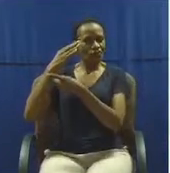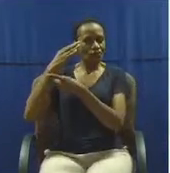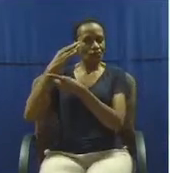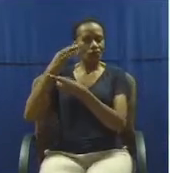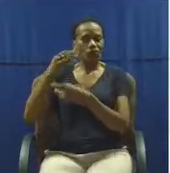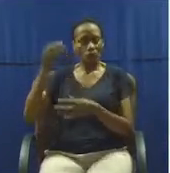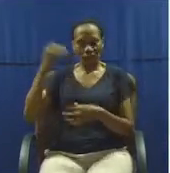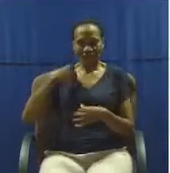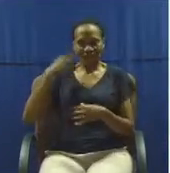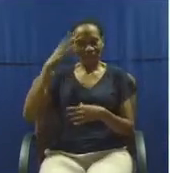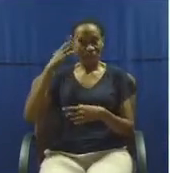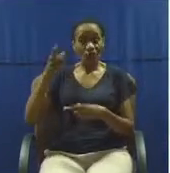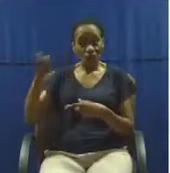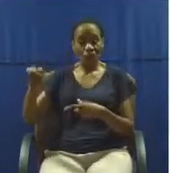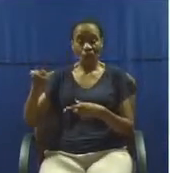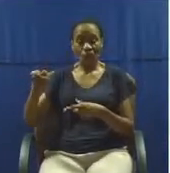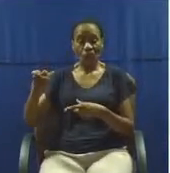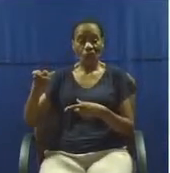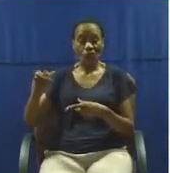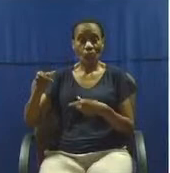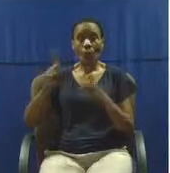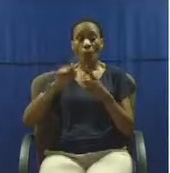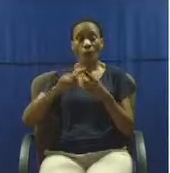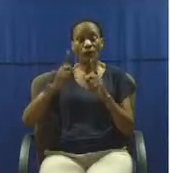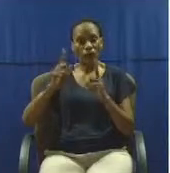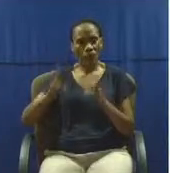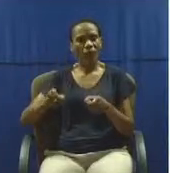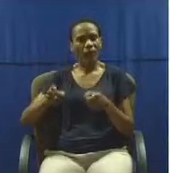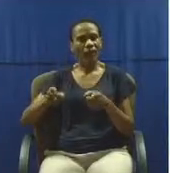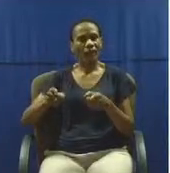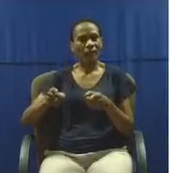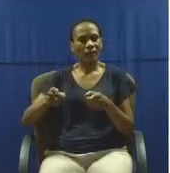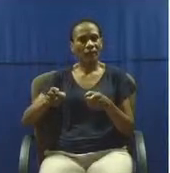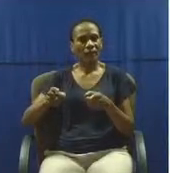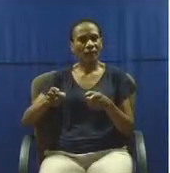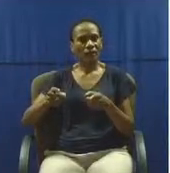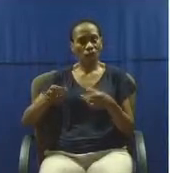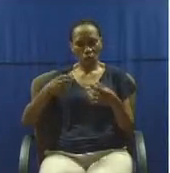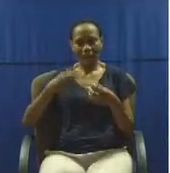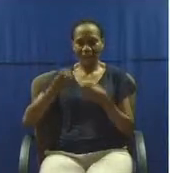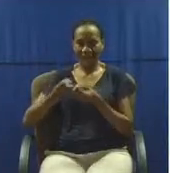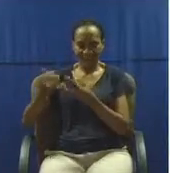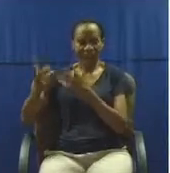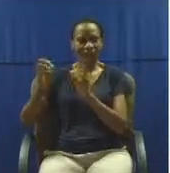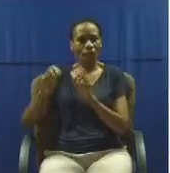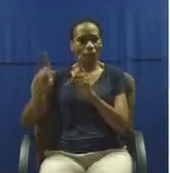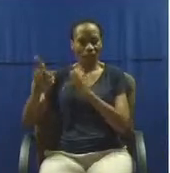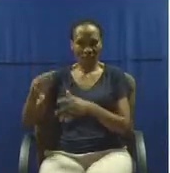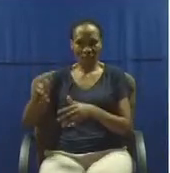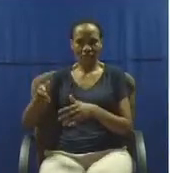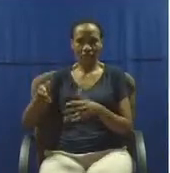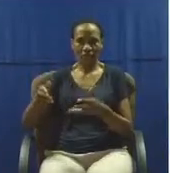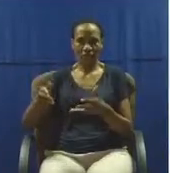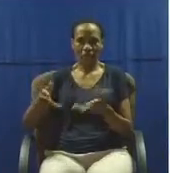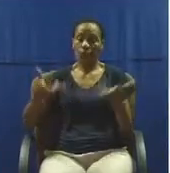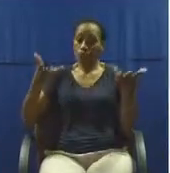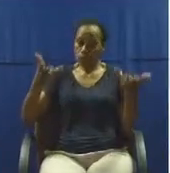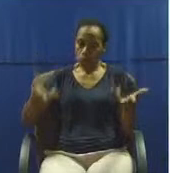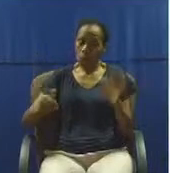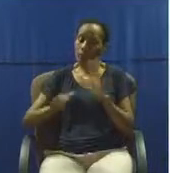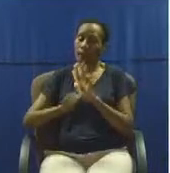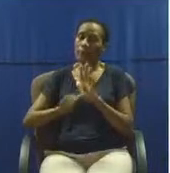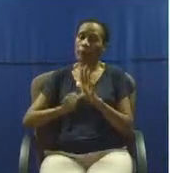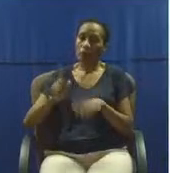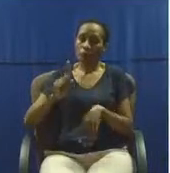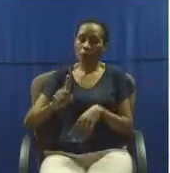point of order? And he said yes, and I allowed him to speak. So please, honorable member, what is important is I